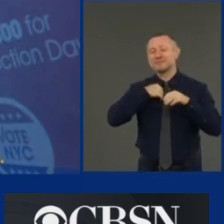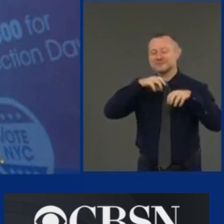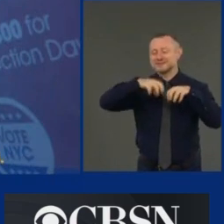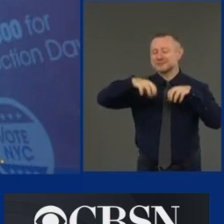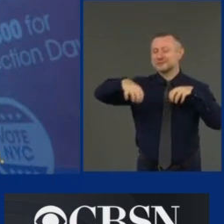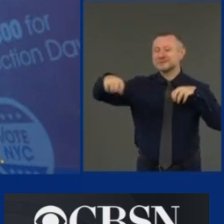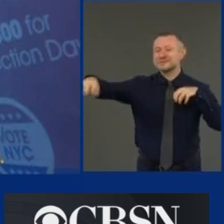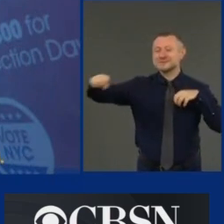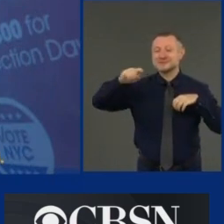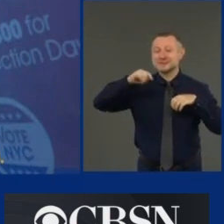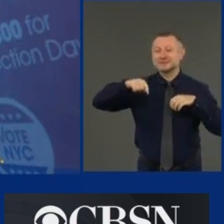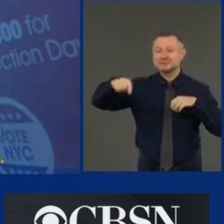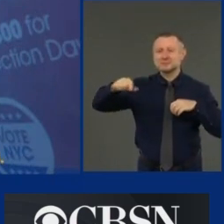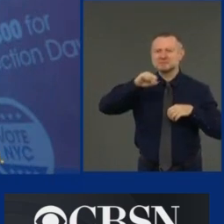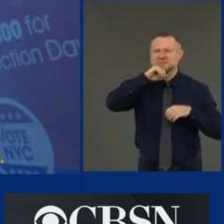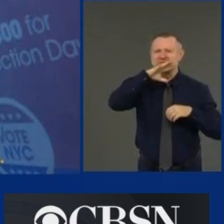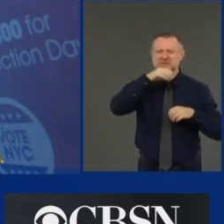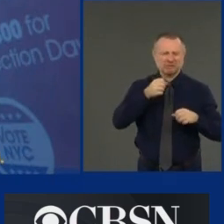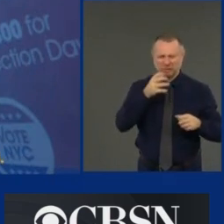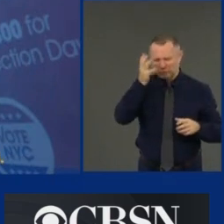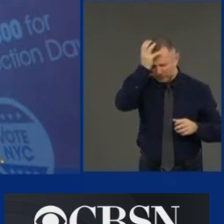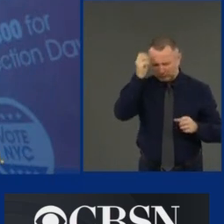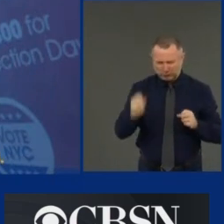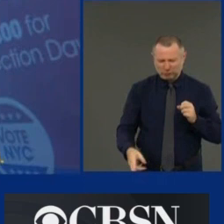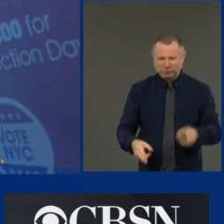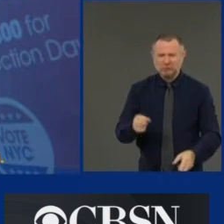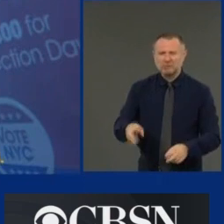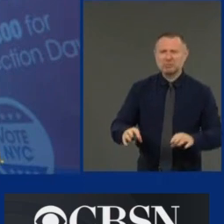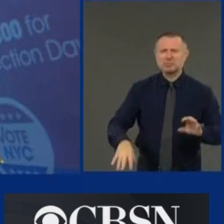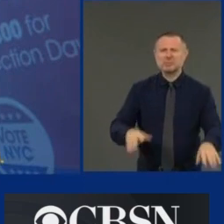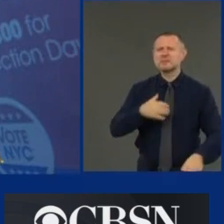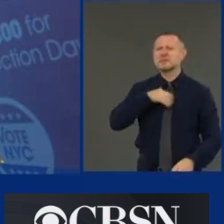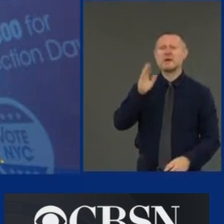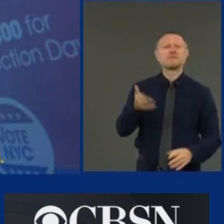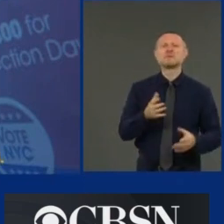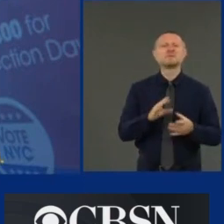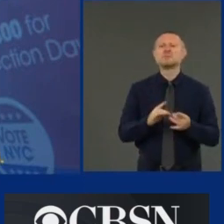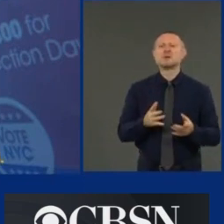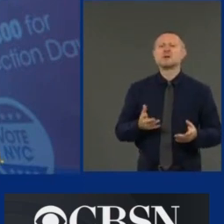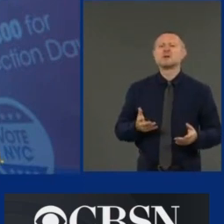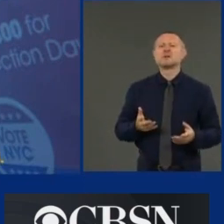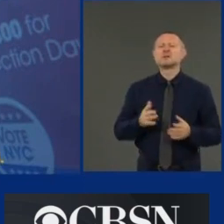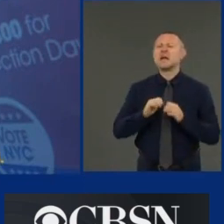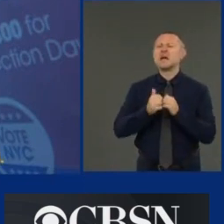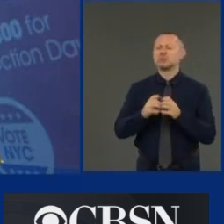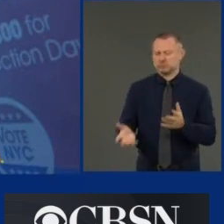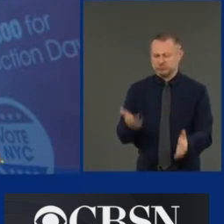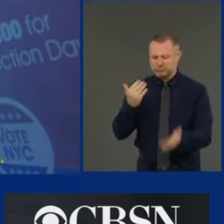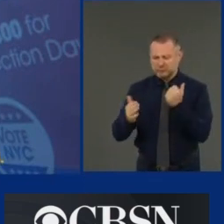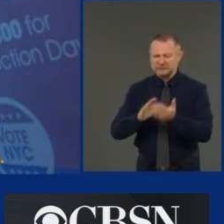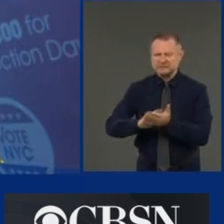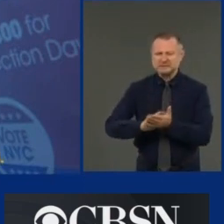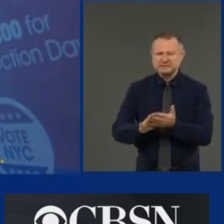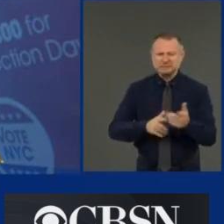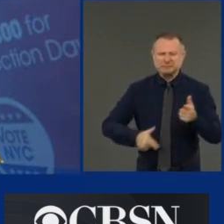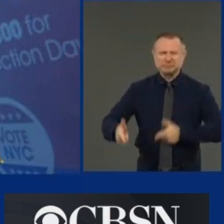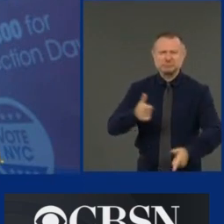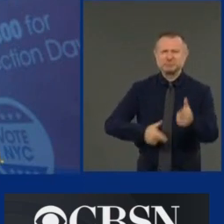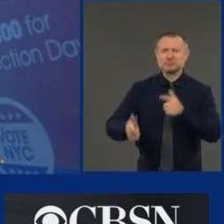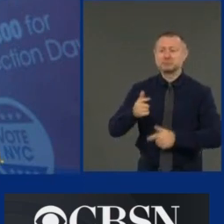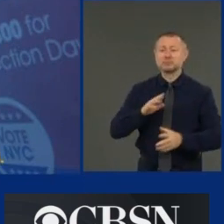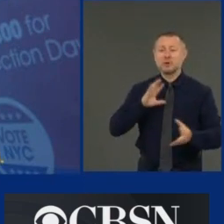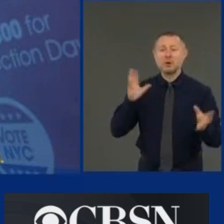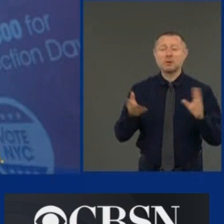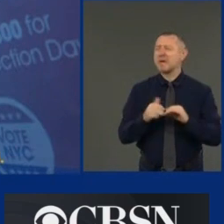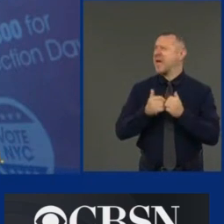of garbage, et cetera. Nobody ever talked about disinfecting an entire public transit system. Nobody ever talked